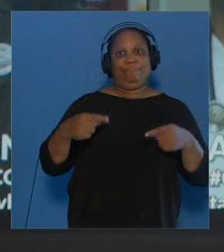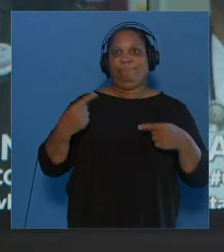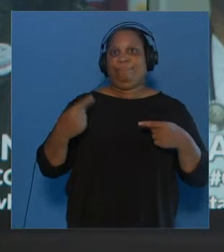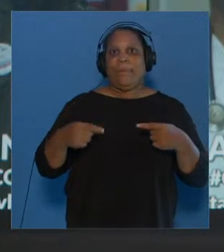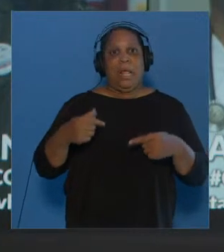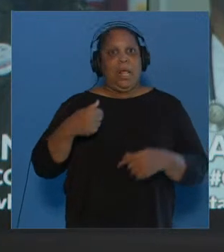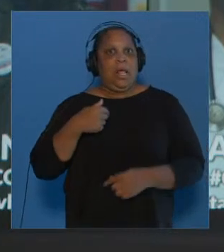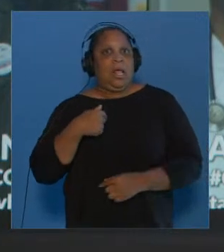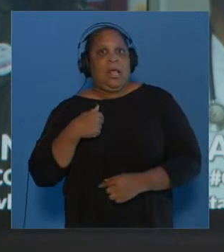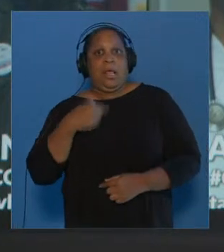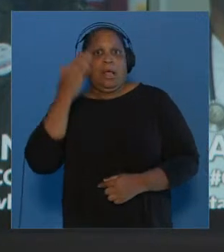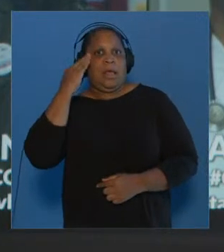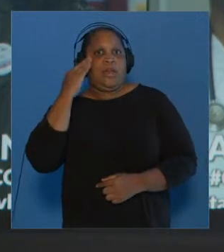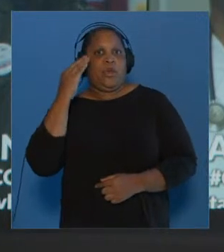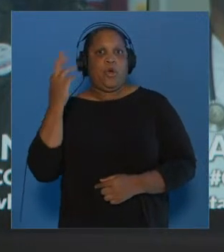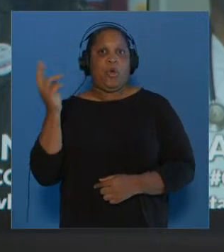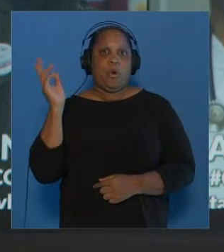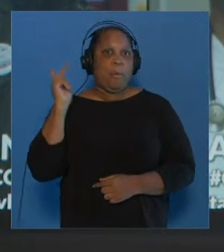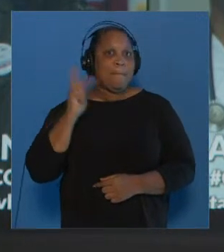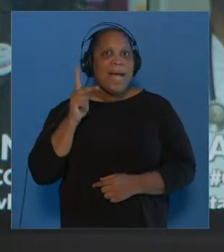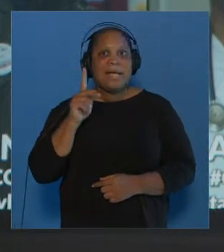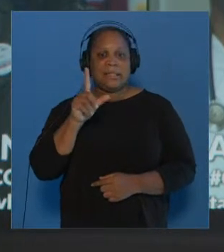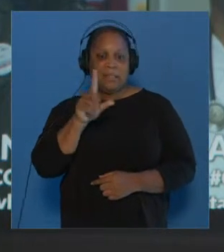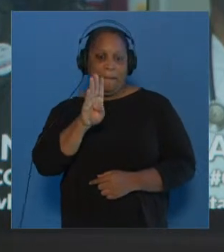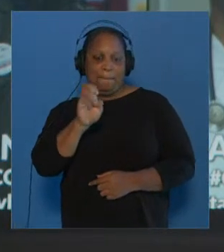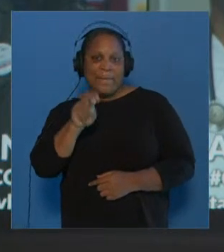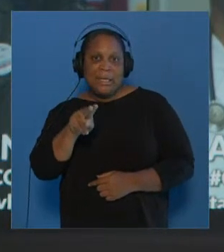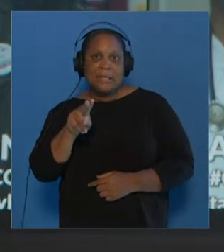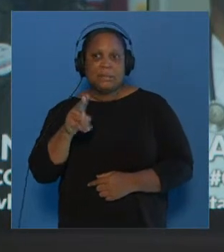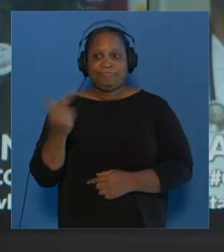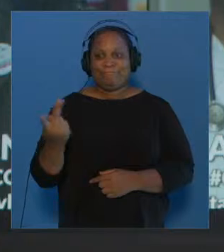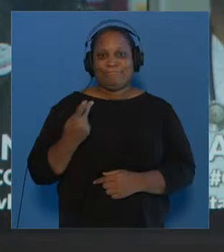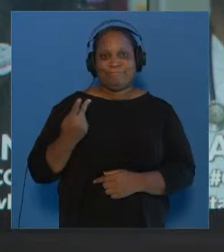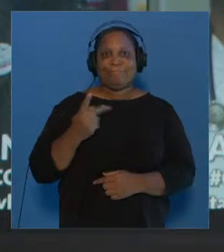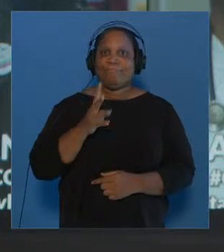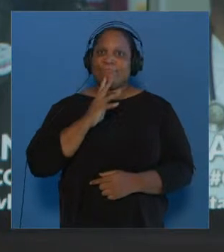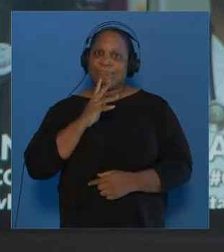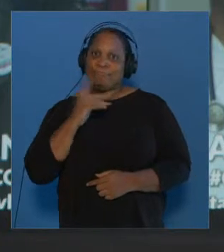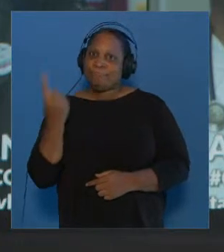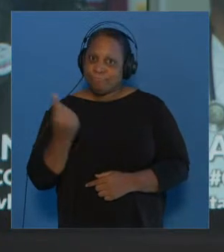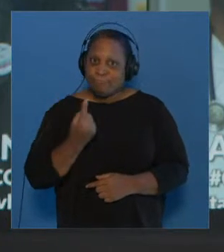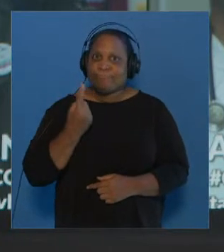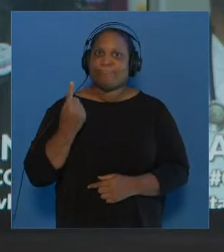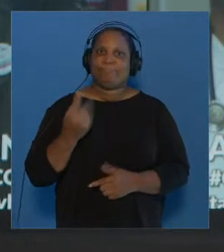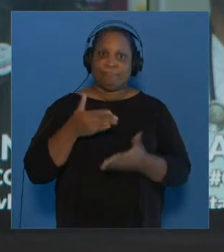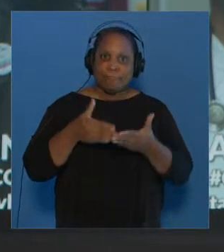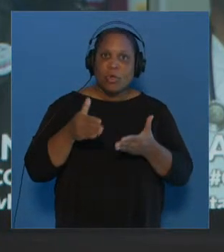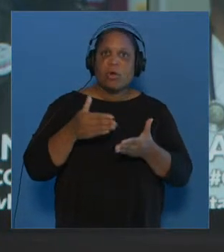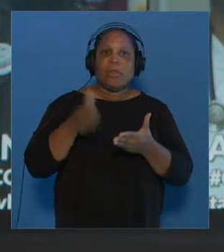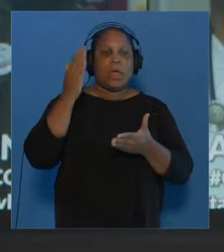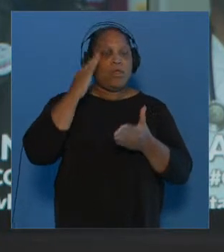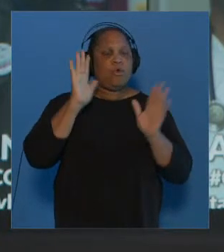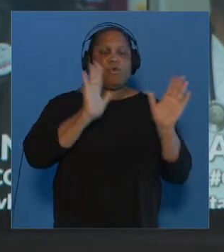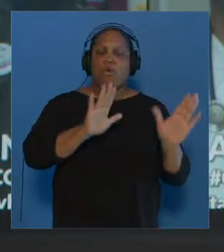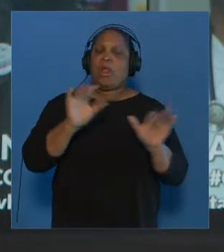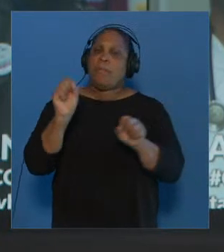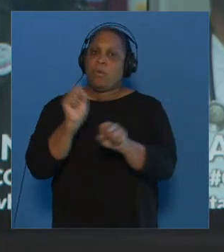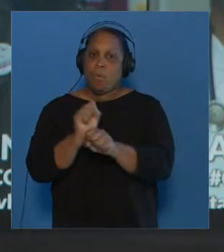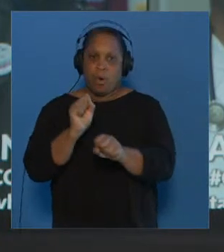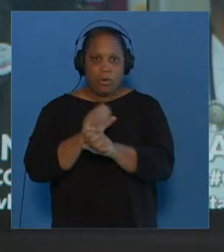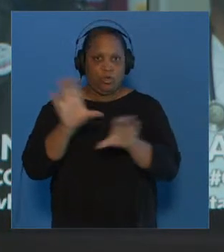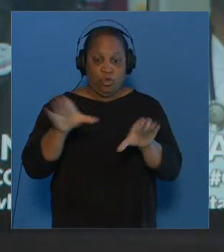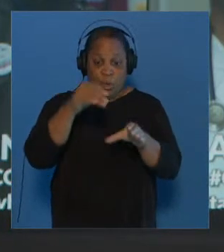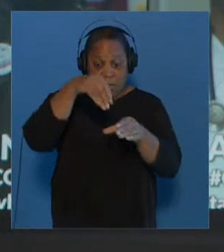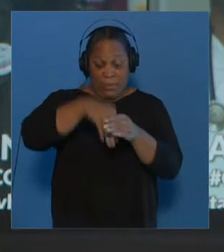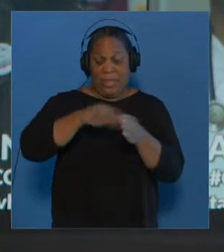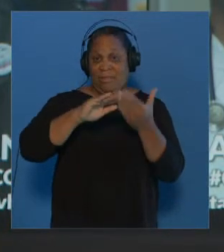the work of Pastor Leroy Bean. I speak to him on a regular basis, and I understand the incredible work of which he's doing inside the community. The